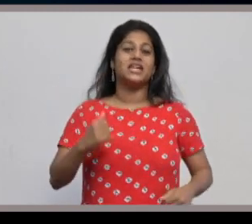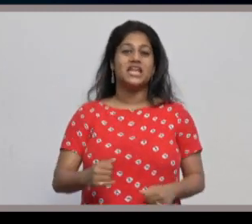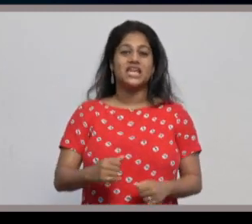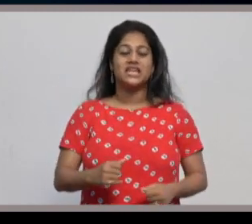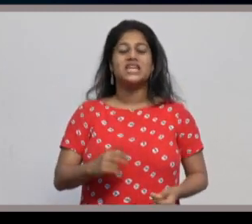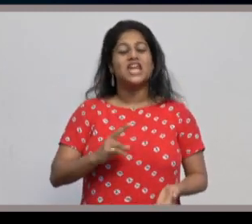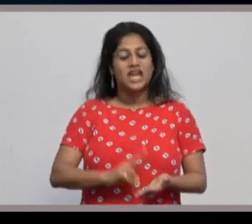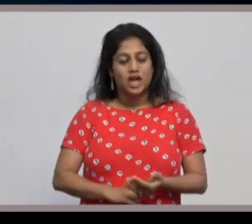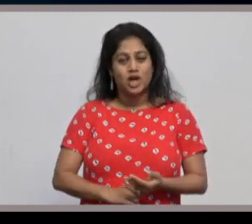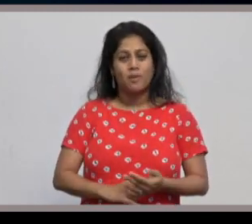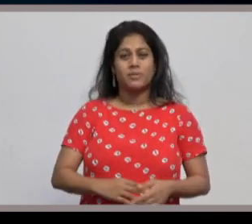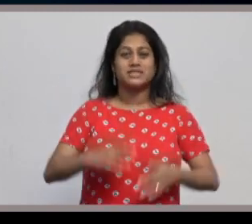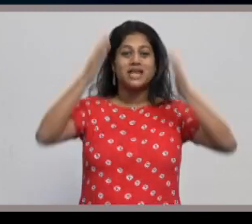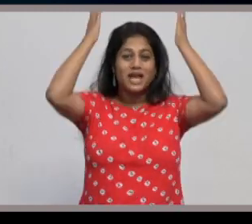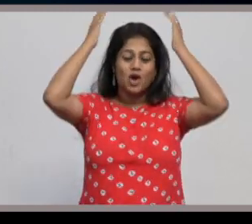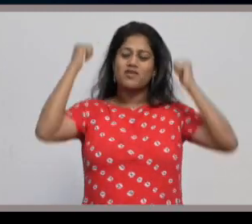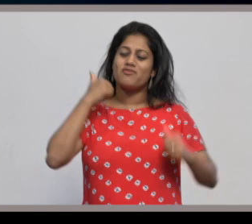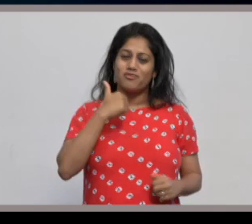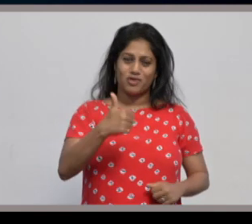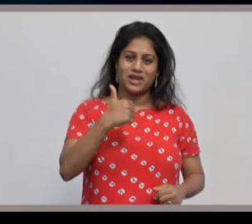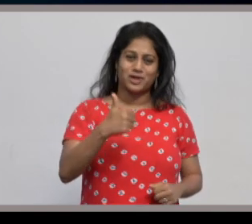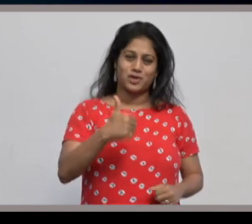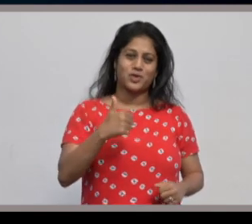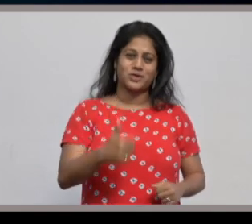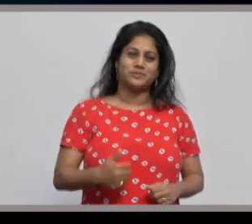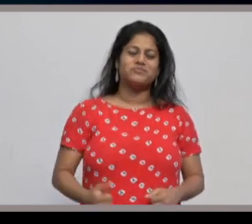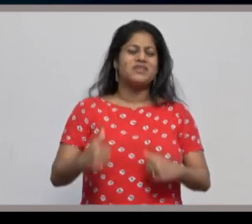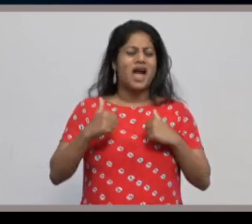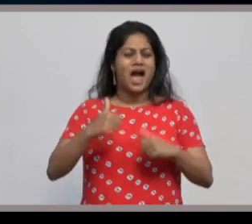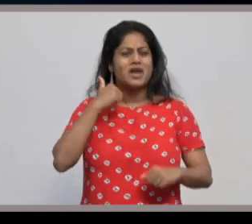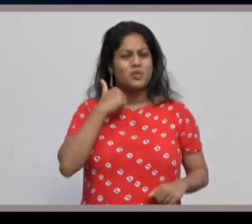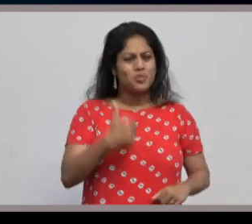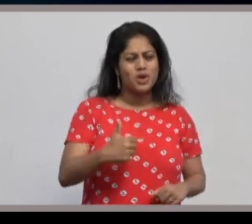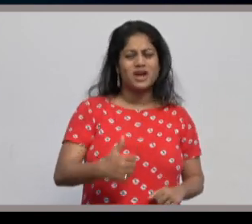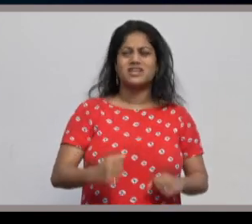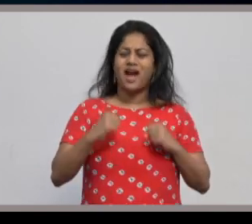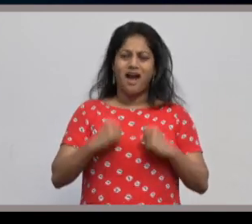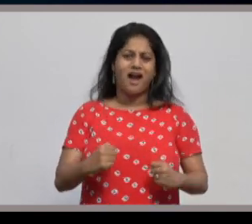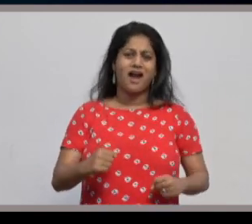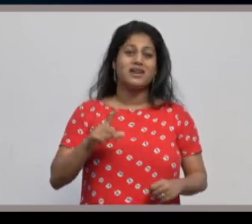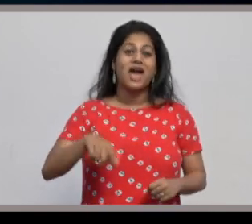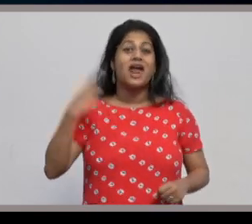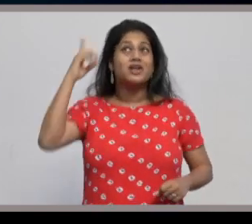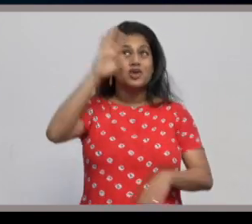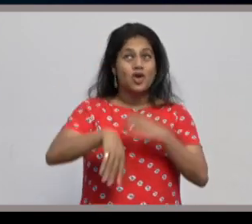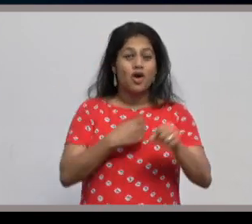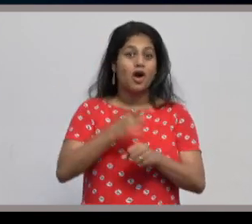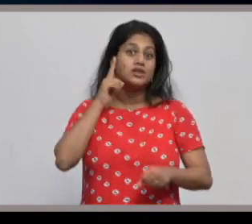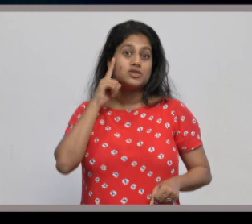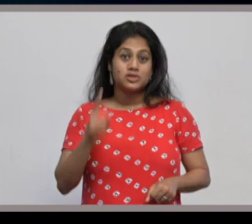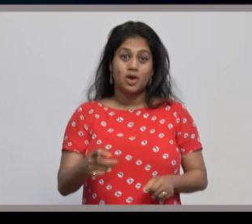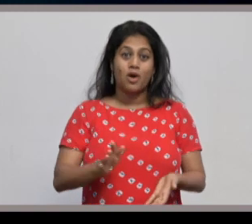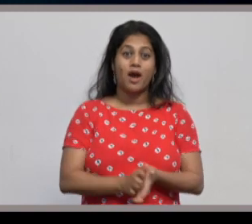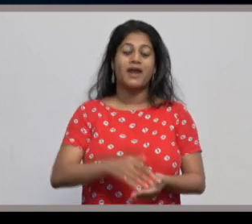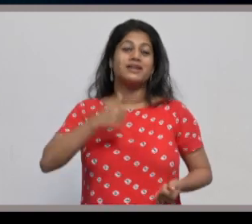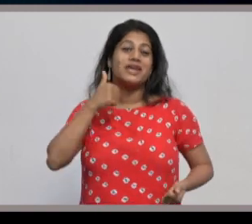being awarded a gold medal in economics from the Tamil Nadu governor in the presence of Dr. APJ Abdul Kalam, a former